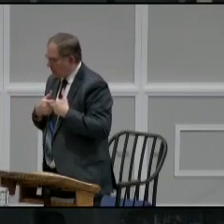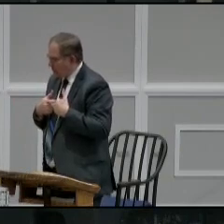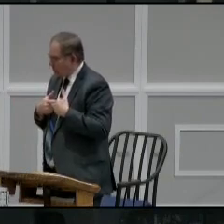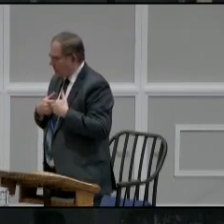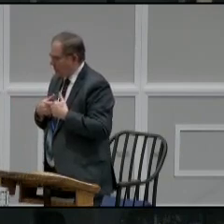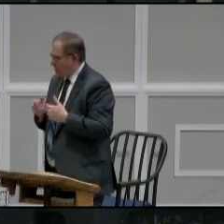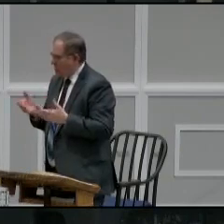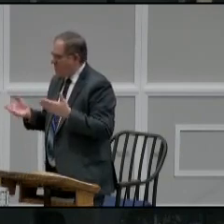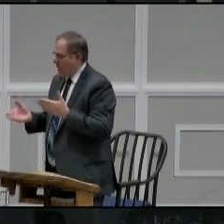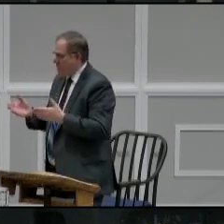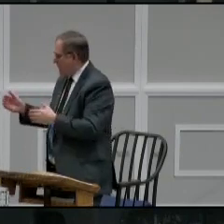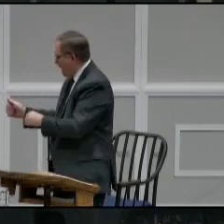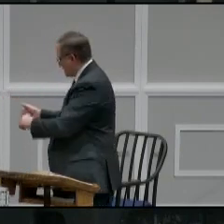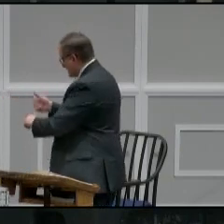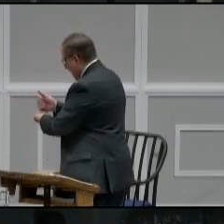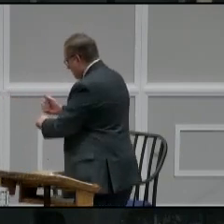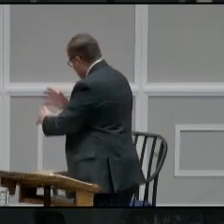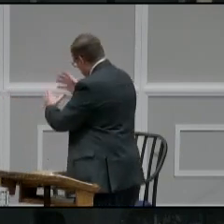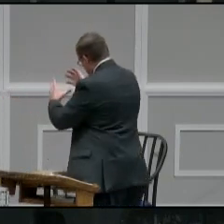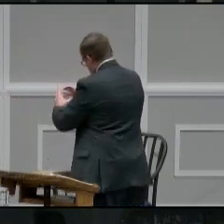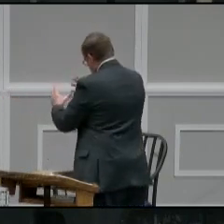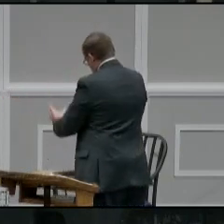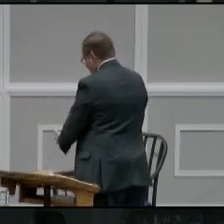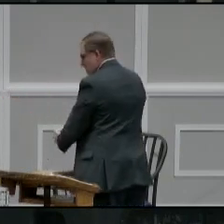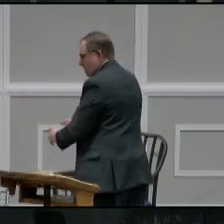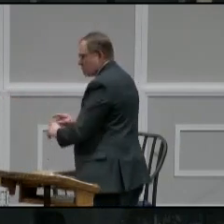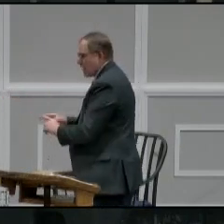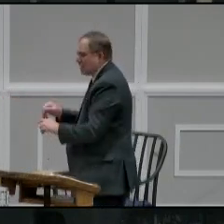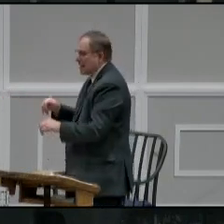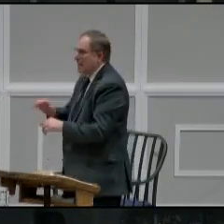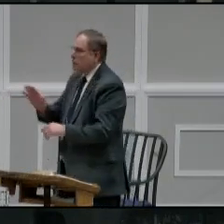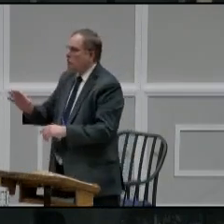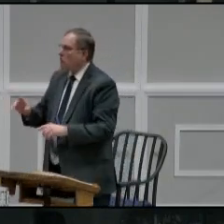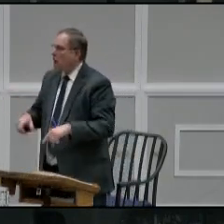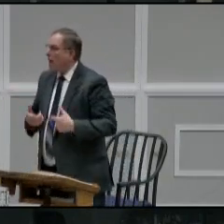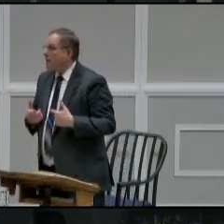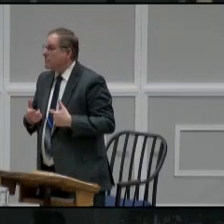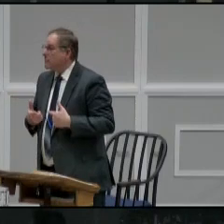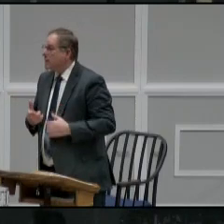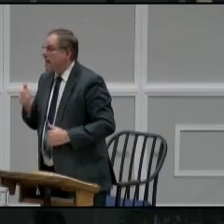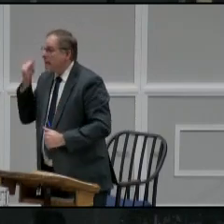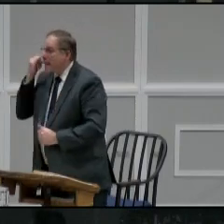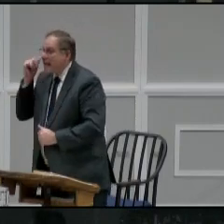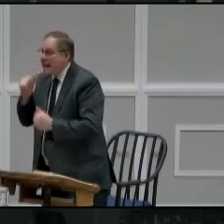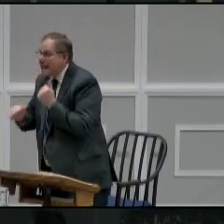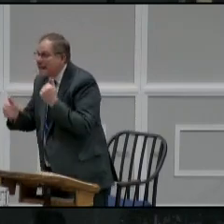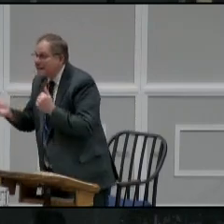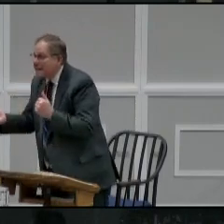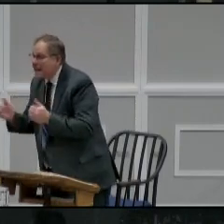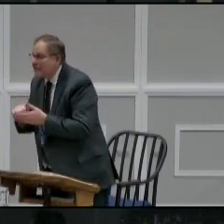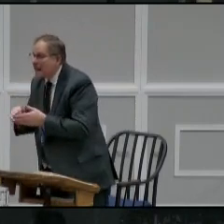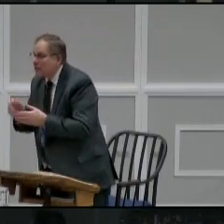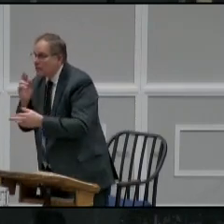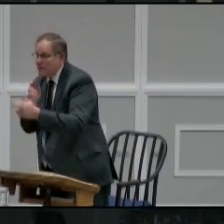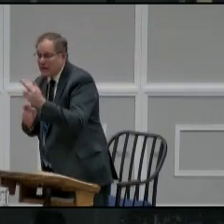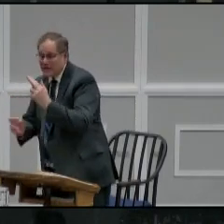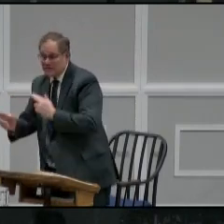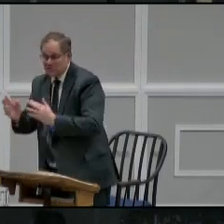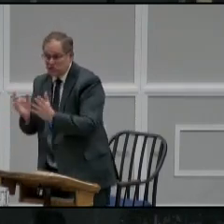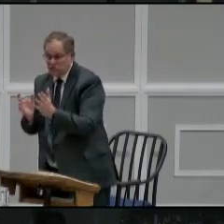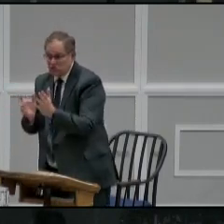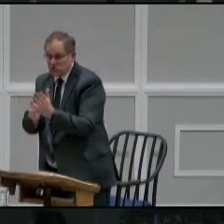You see, because the Bible says, seek ye first the kingdom of God and his righteousness, and all these things shall be added unto you. Jesus Christ is supposed to be on the throne of our lives,